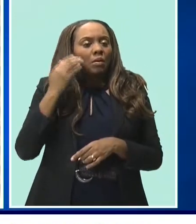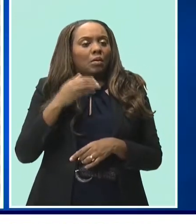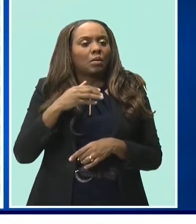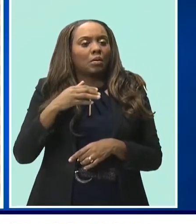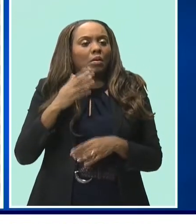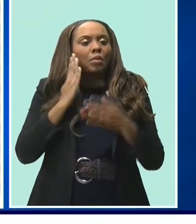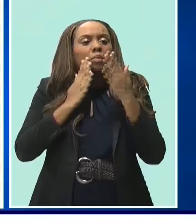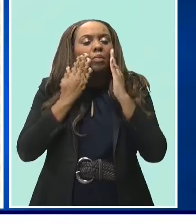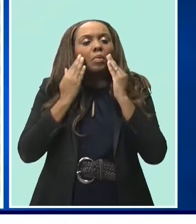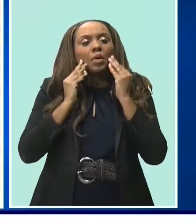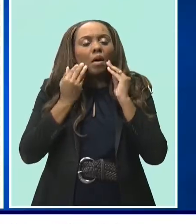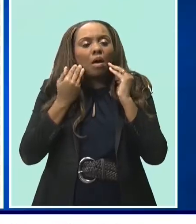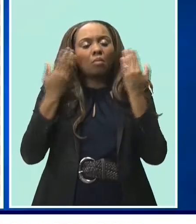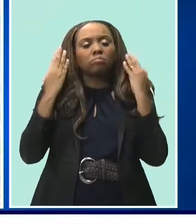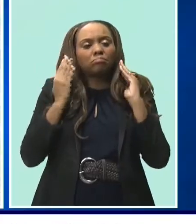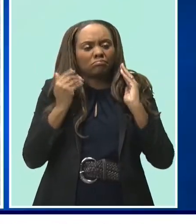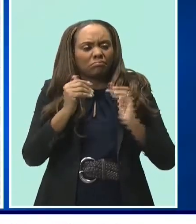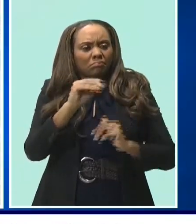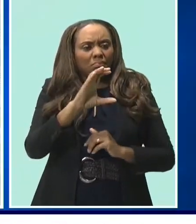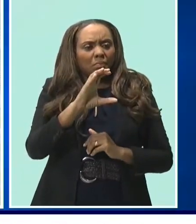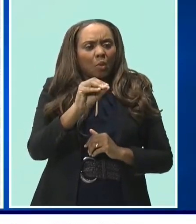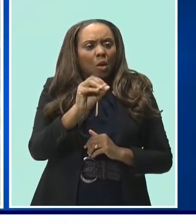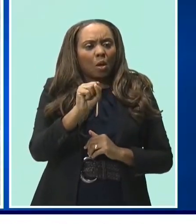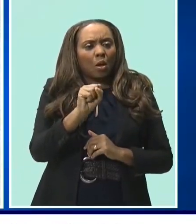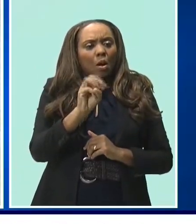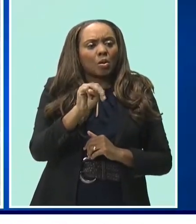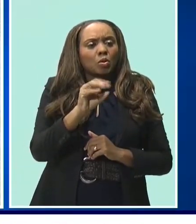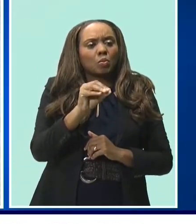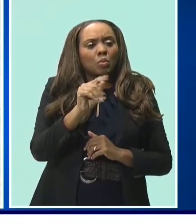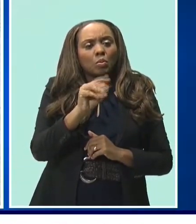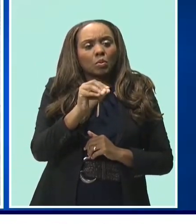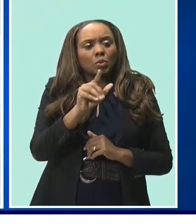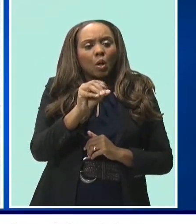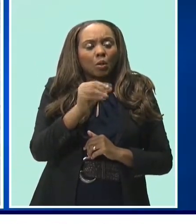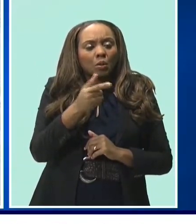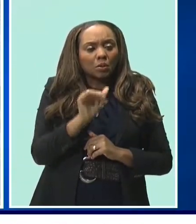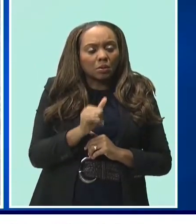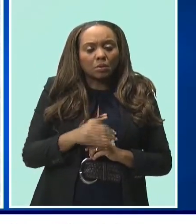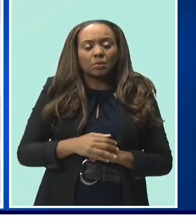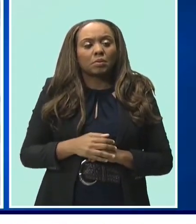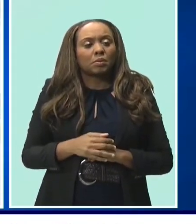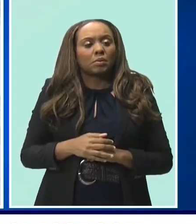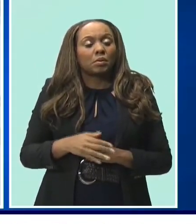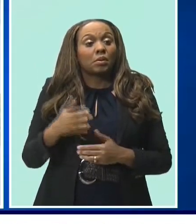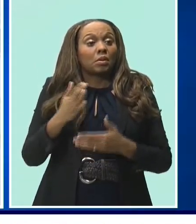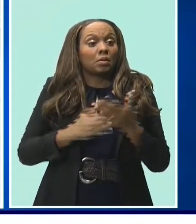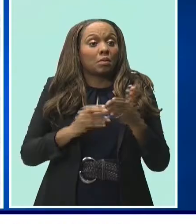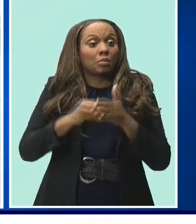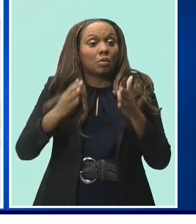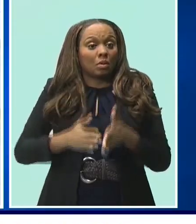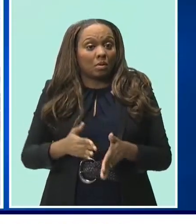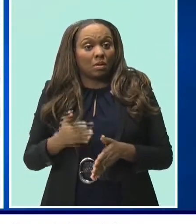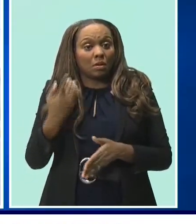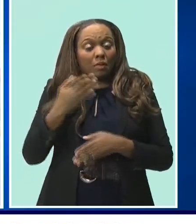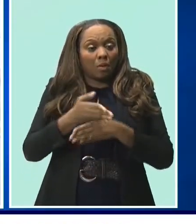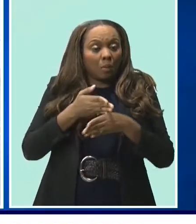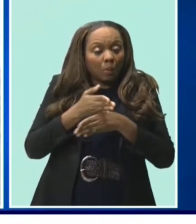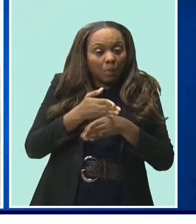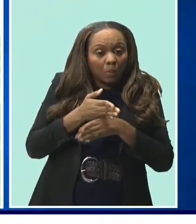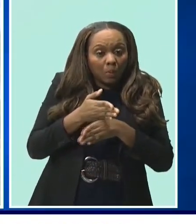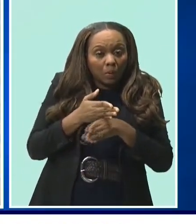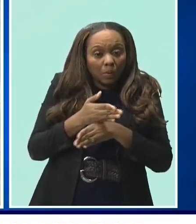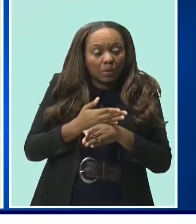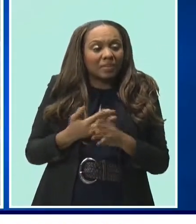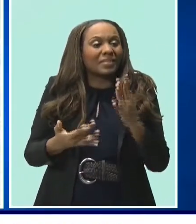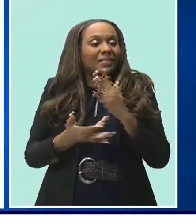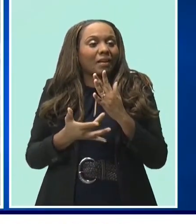getting their cosmetology assessments done. We have students who will be back in for technical work in the workshop, and